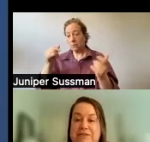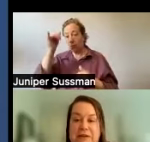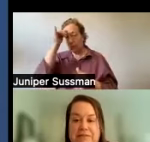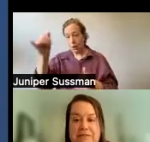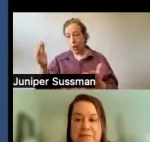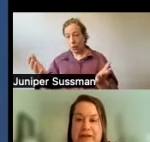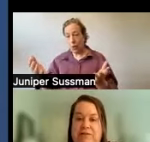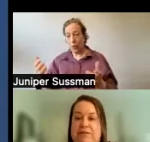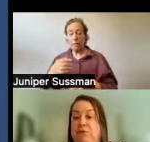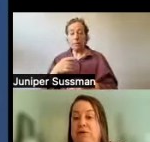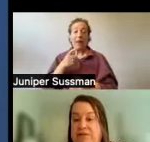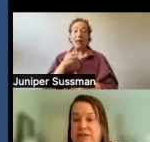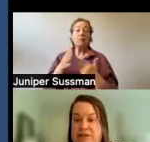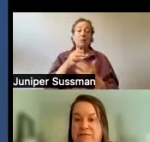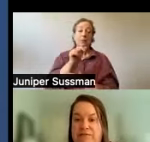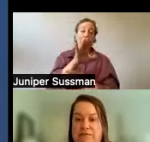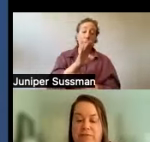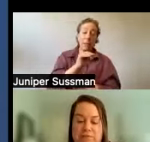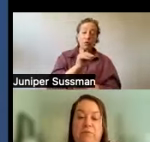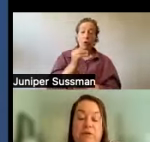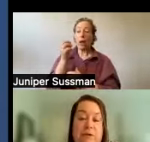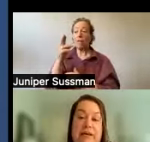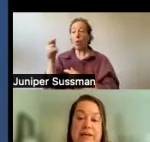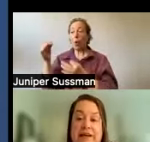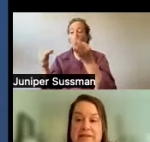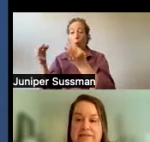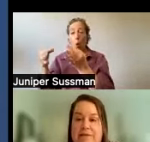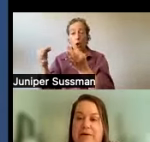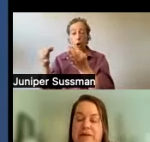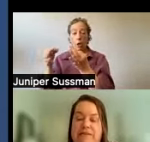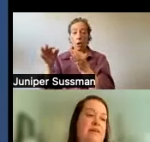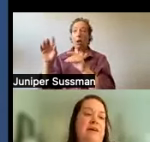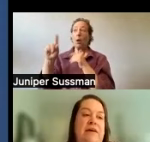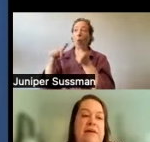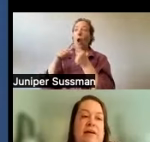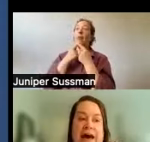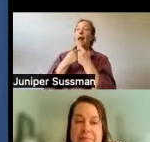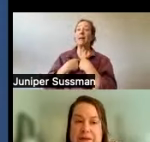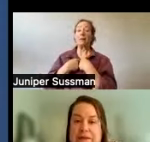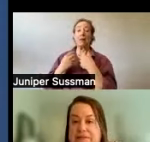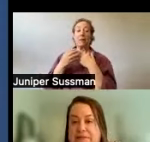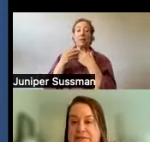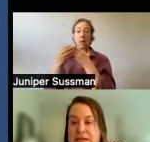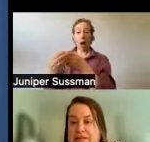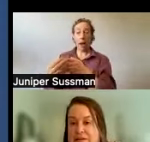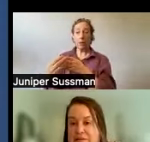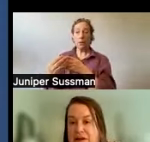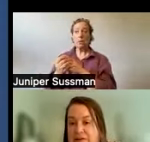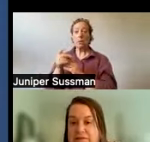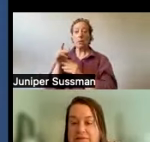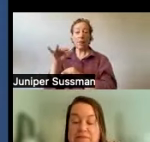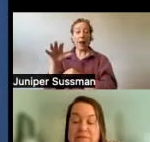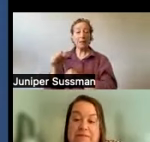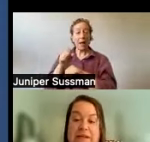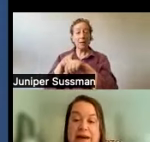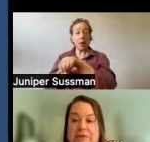an administrative complaint or a court decision from which we get guidance about this, happen takes